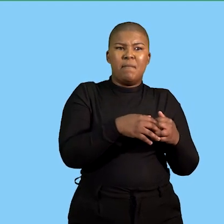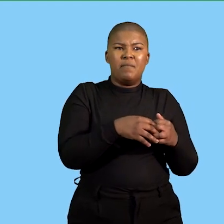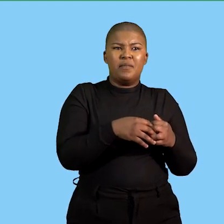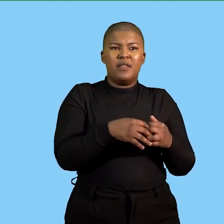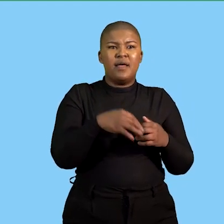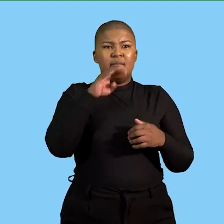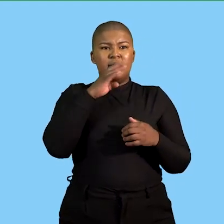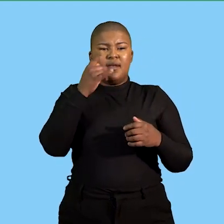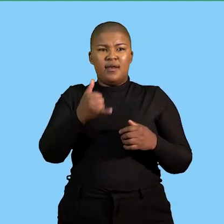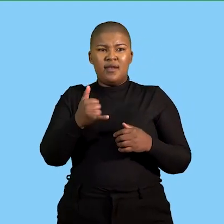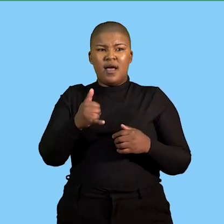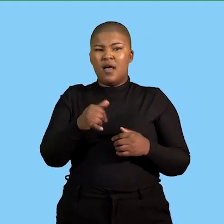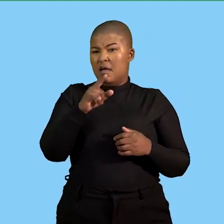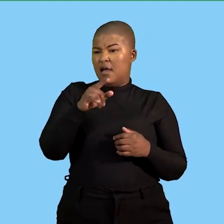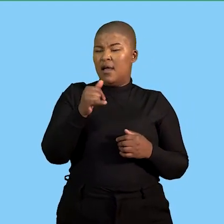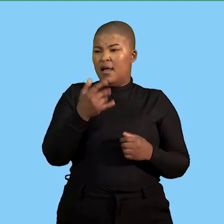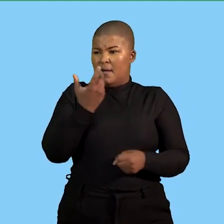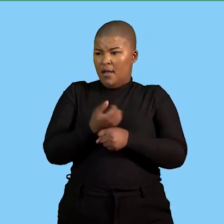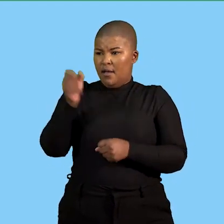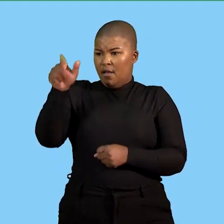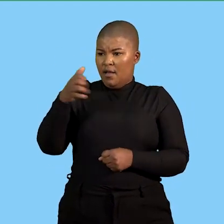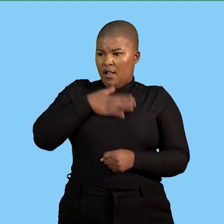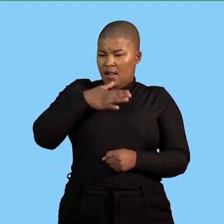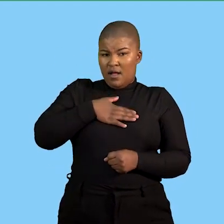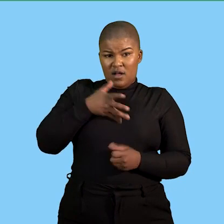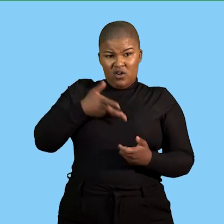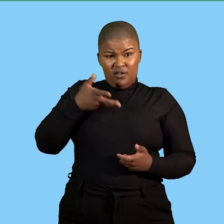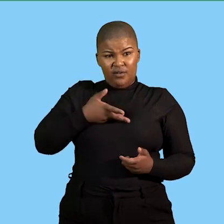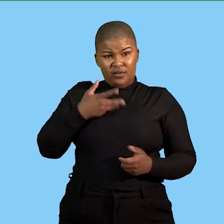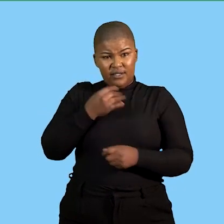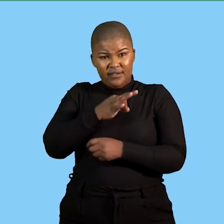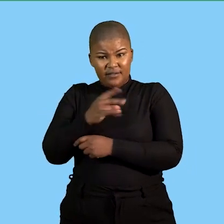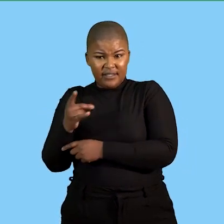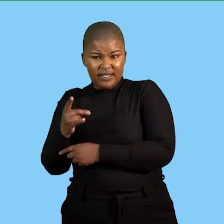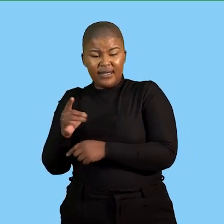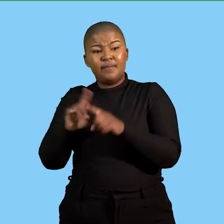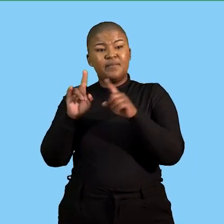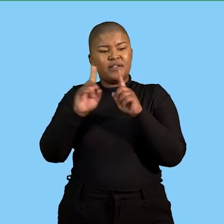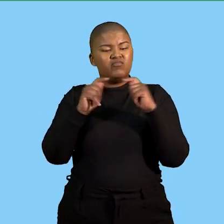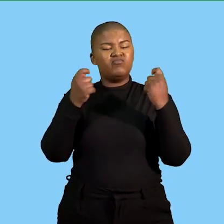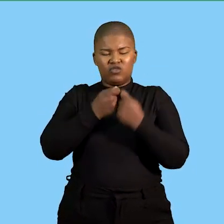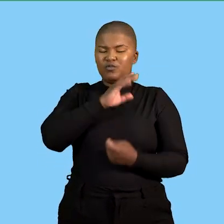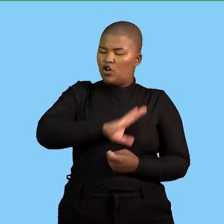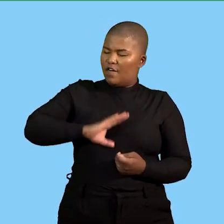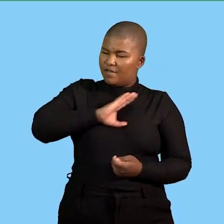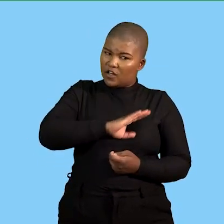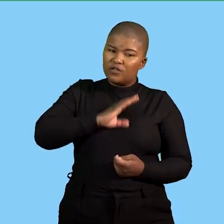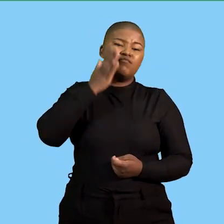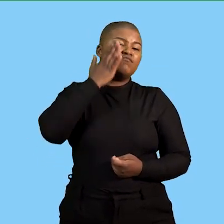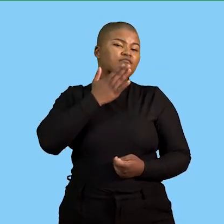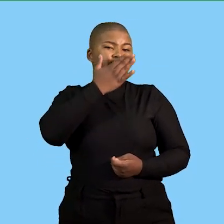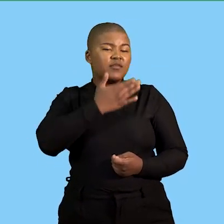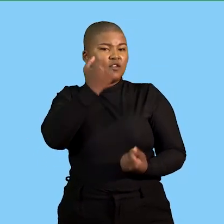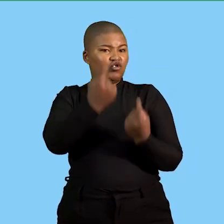and impressions about each other. And then teams are comfortable and polite with each